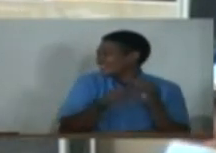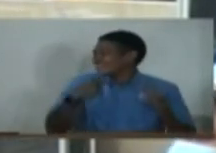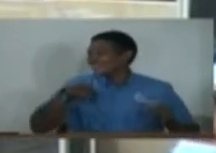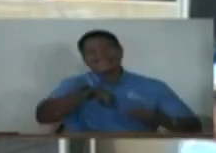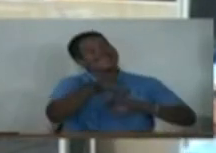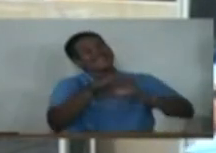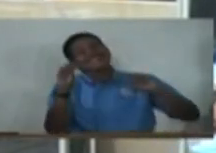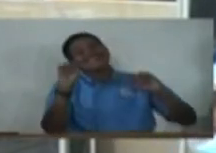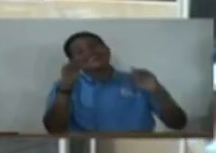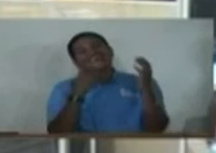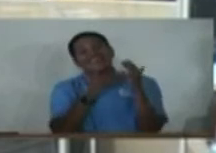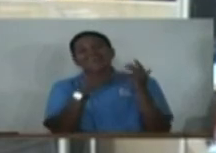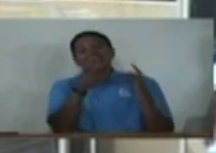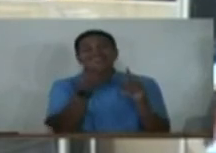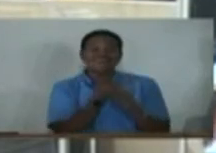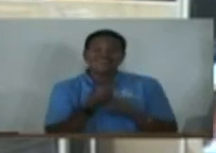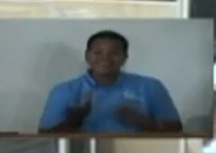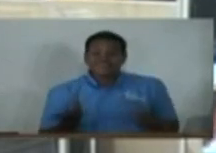near